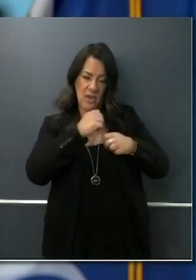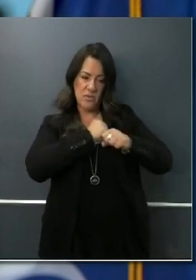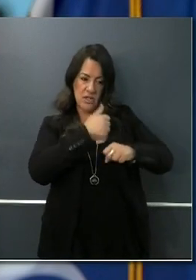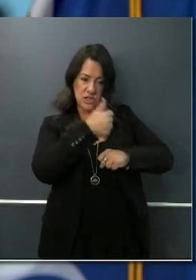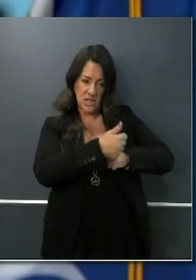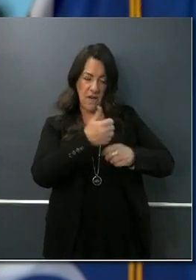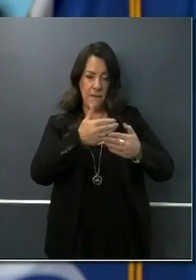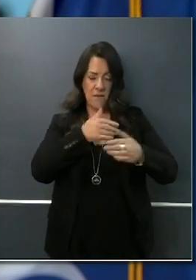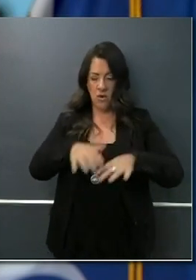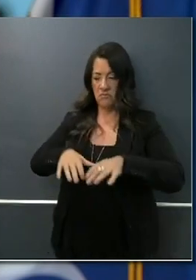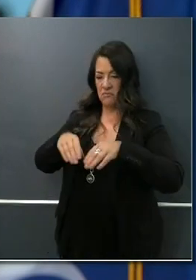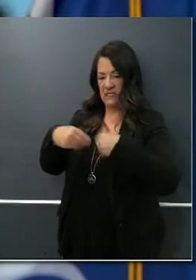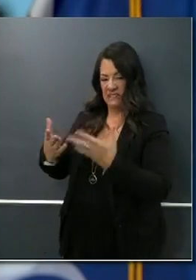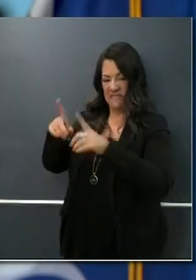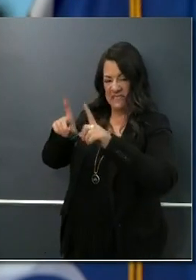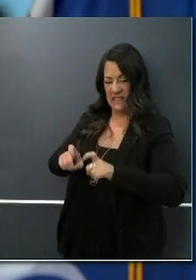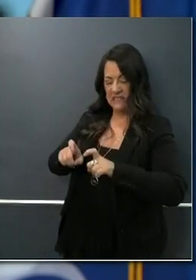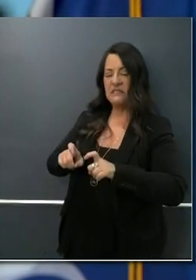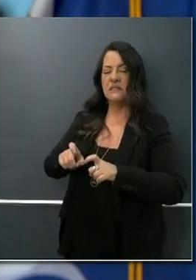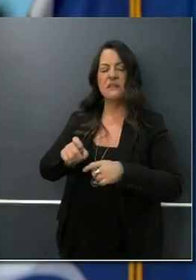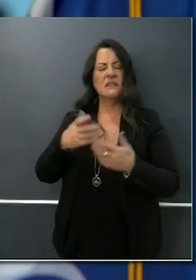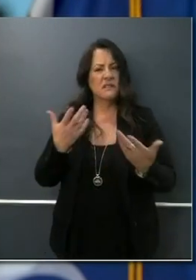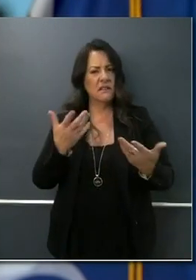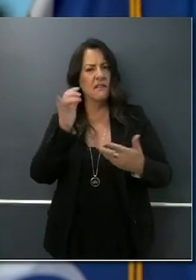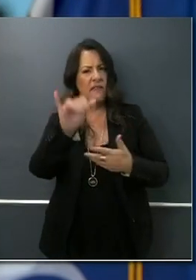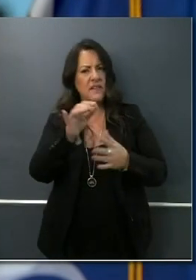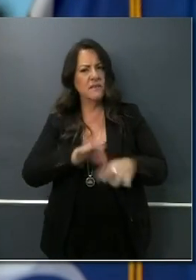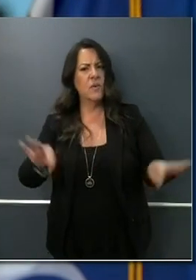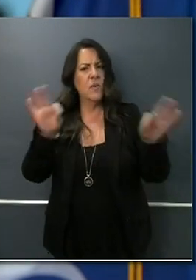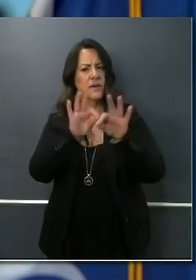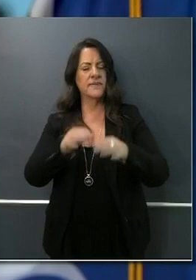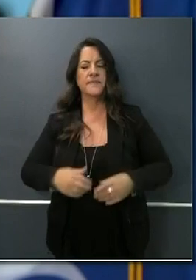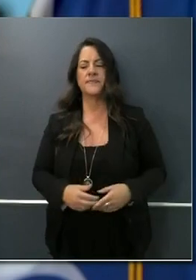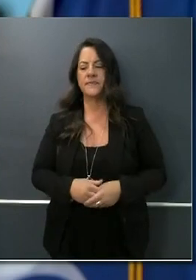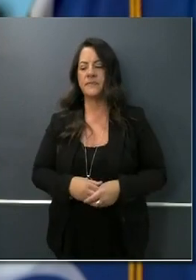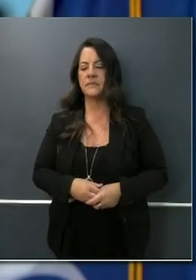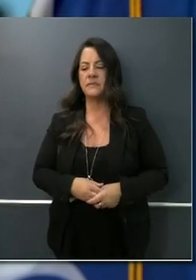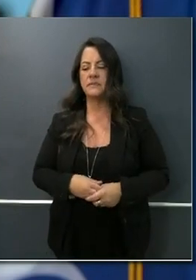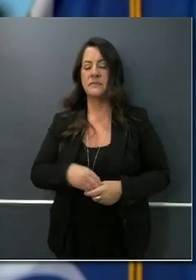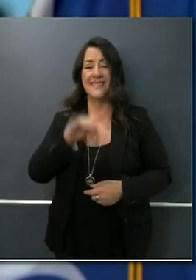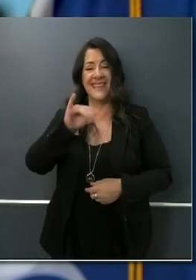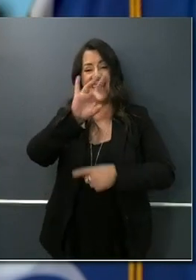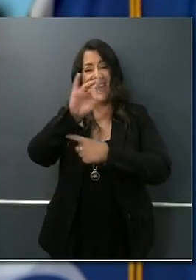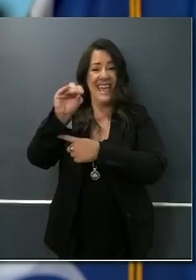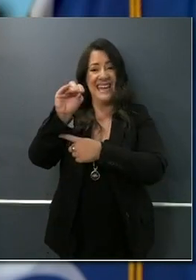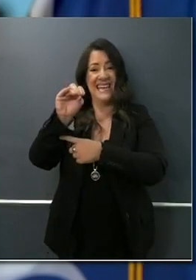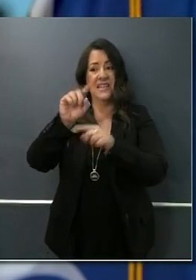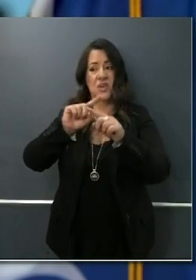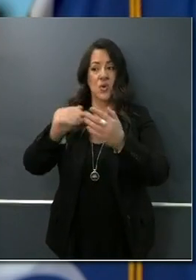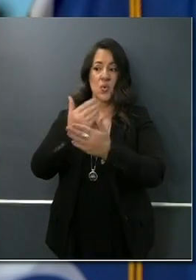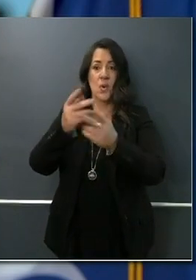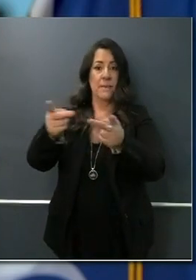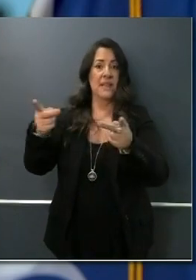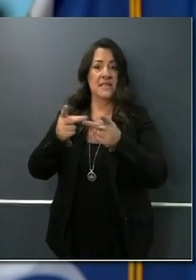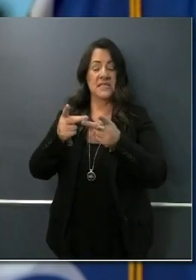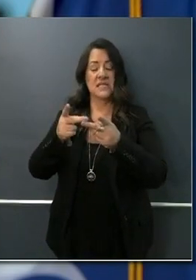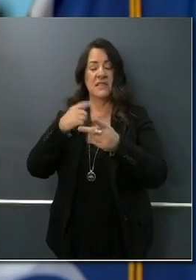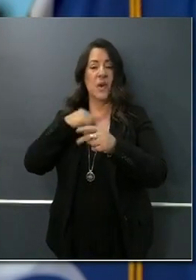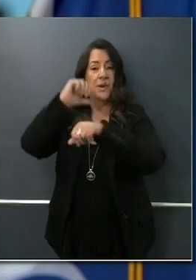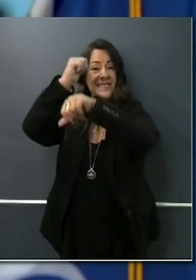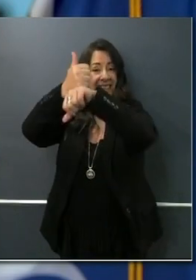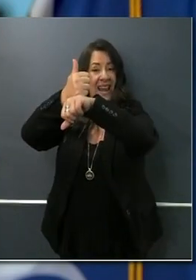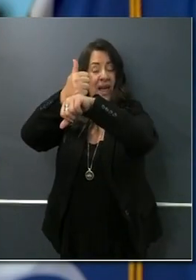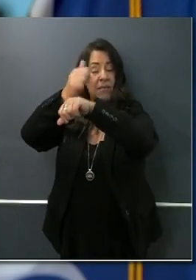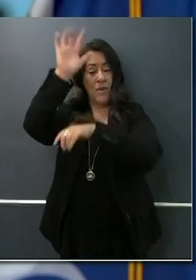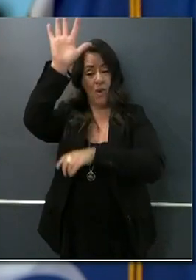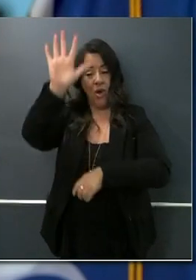for being a little more long-winded, but I want to be precise. OptumServe and those 80 sites we announced last week, those are end-to-end tests, all